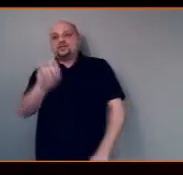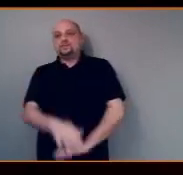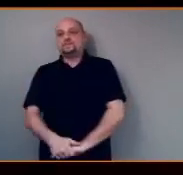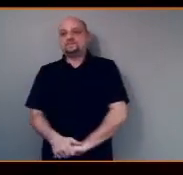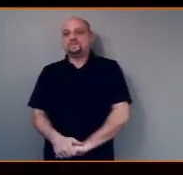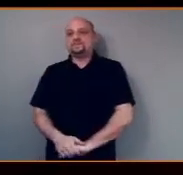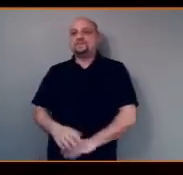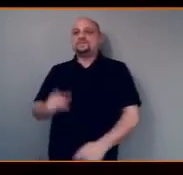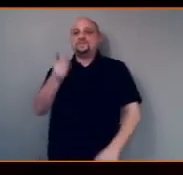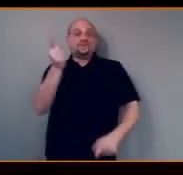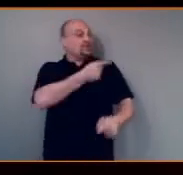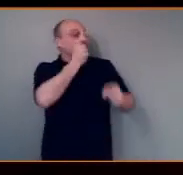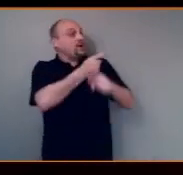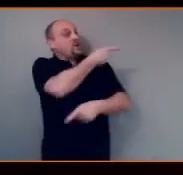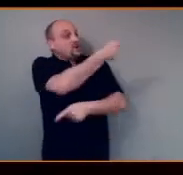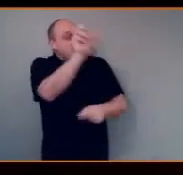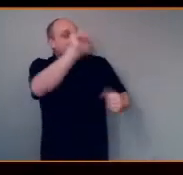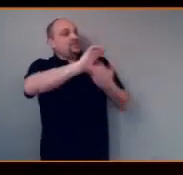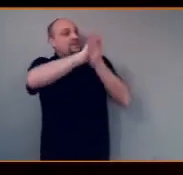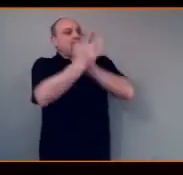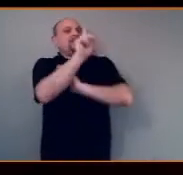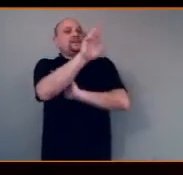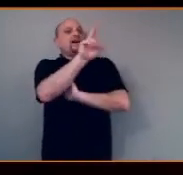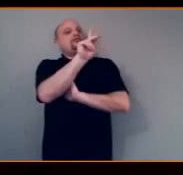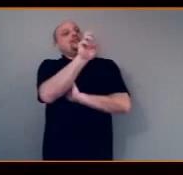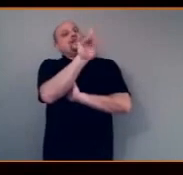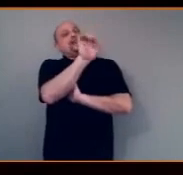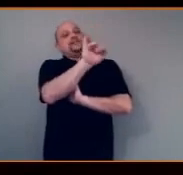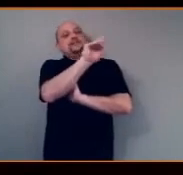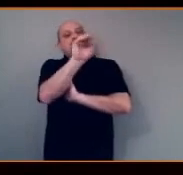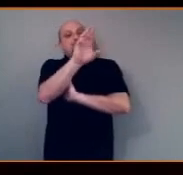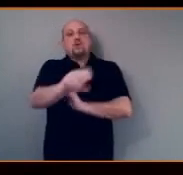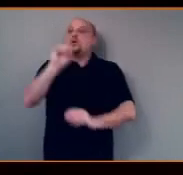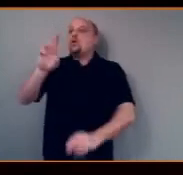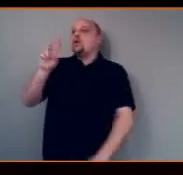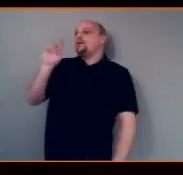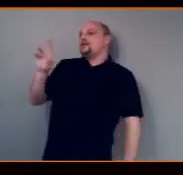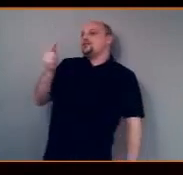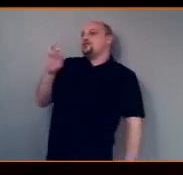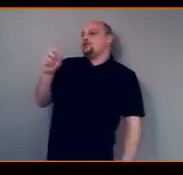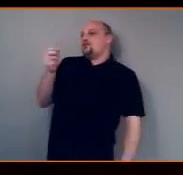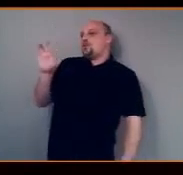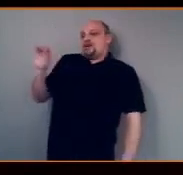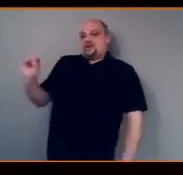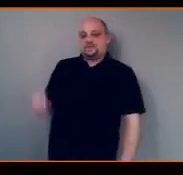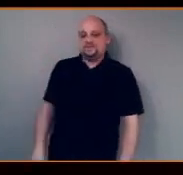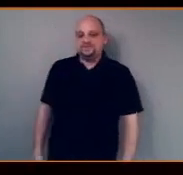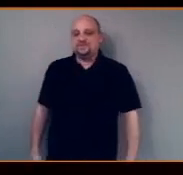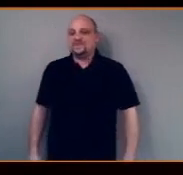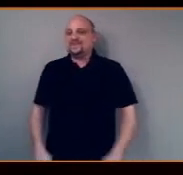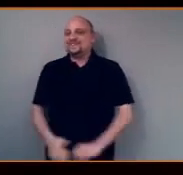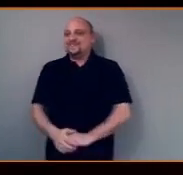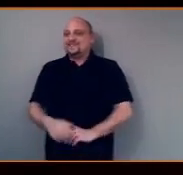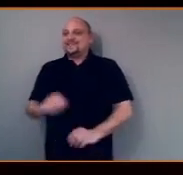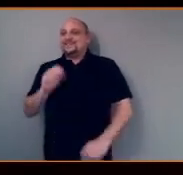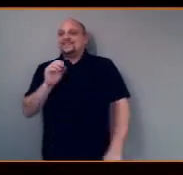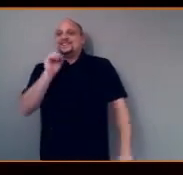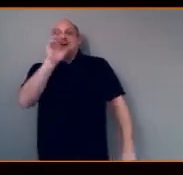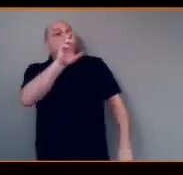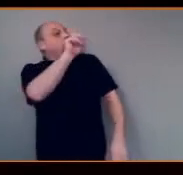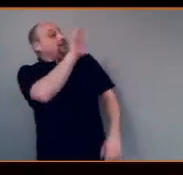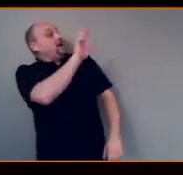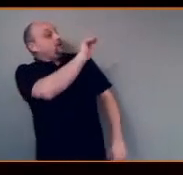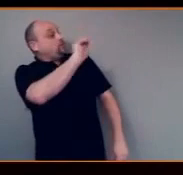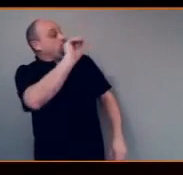too can be a Dr. Kelsey Moore one day, or a Gregorio Millar. Work hard and follow your passion. Or Dr. Mujige